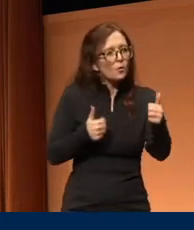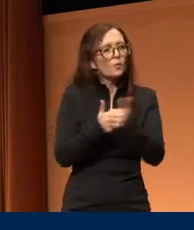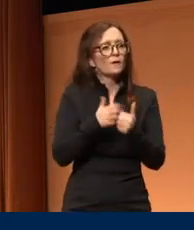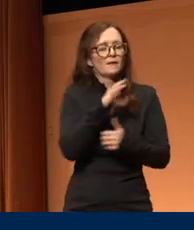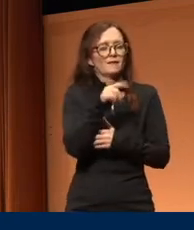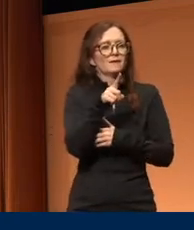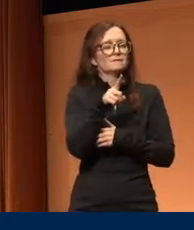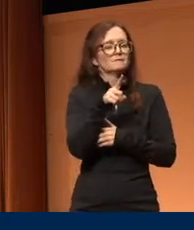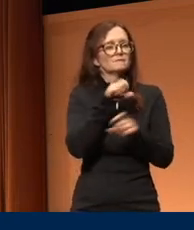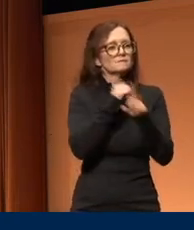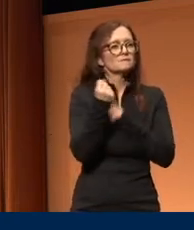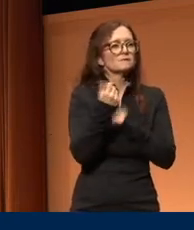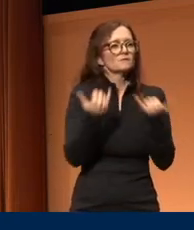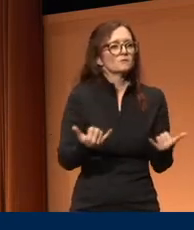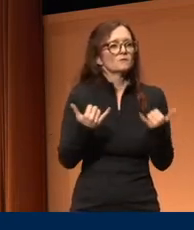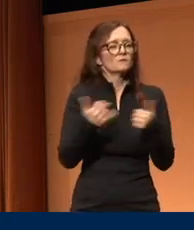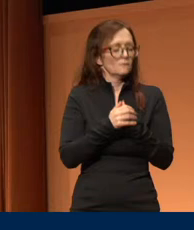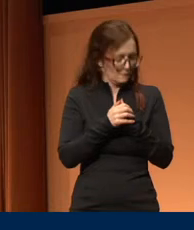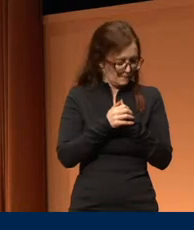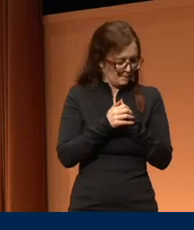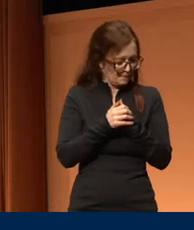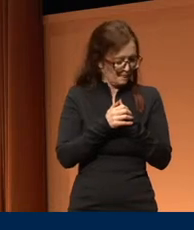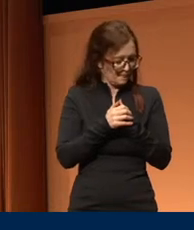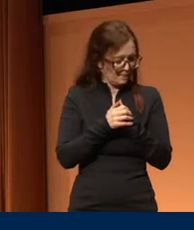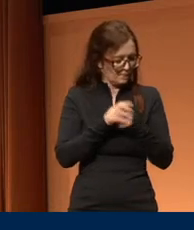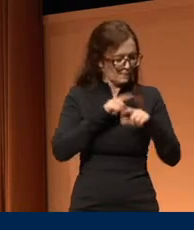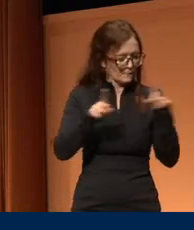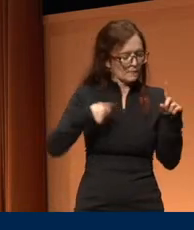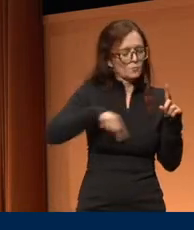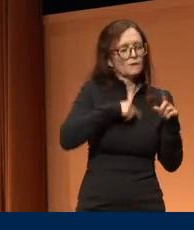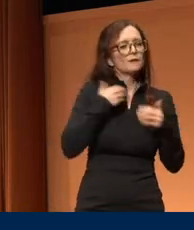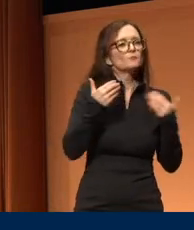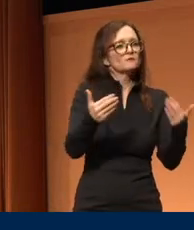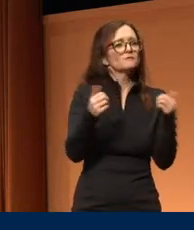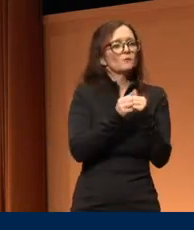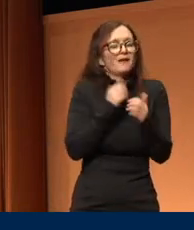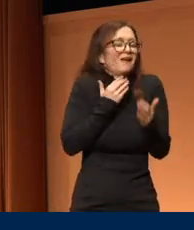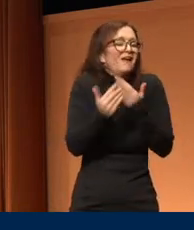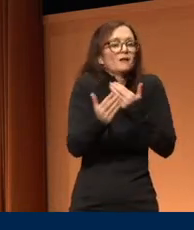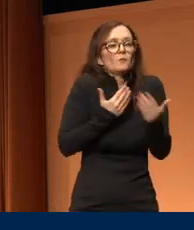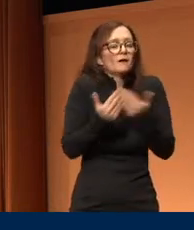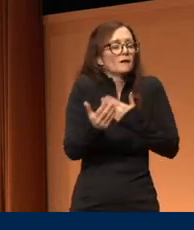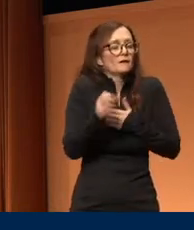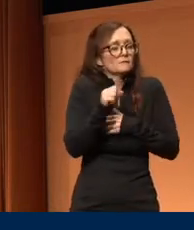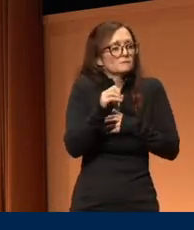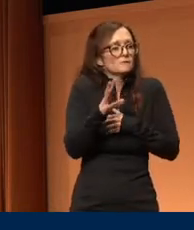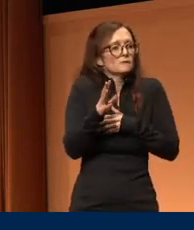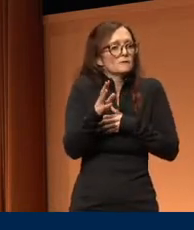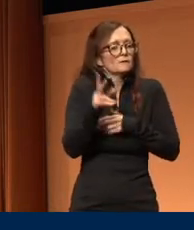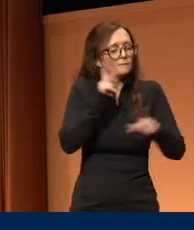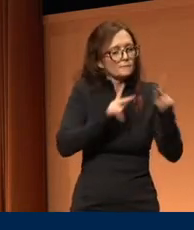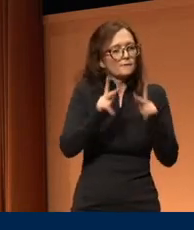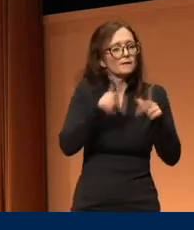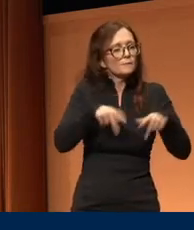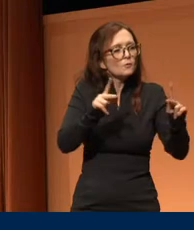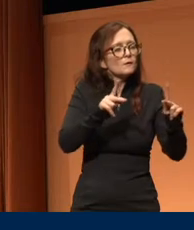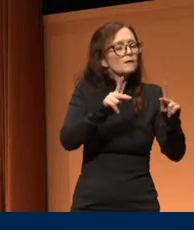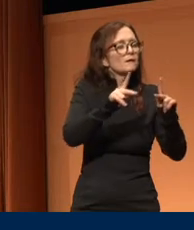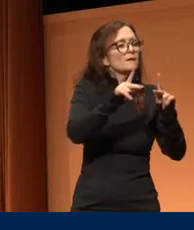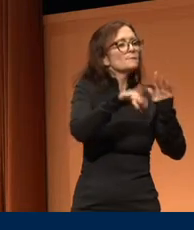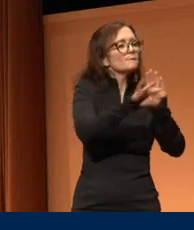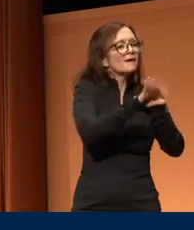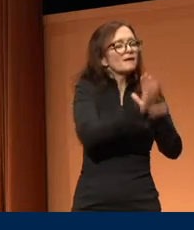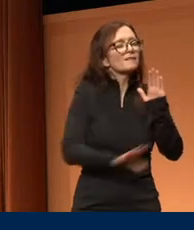and divisions current in electoral politics. But we proceeded with it anyway, and by the fifth session, people were allowed to join